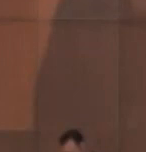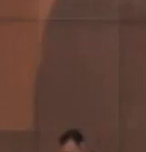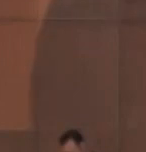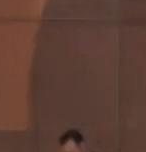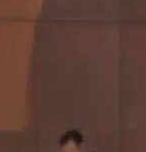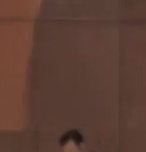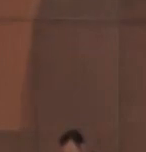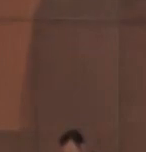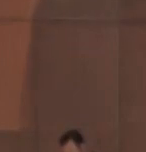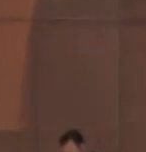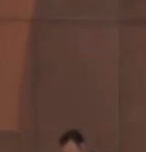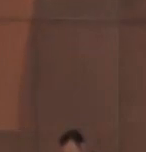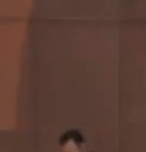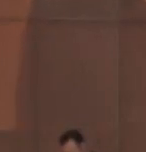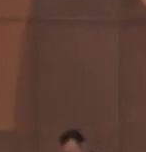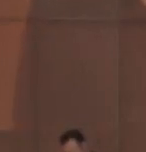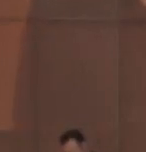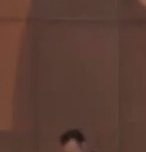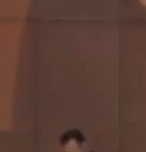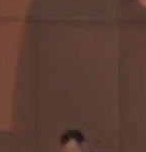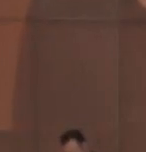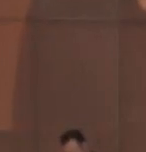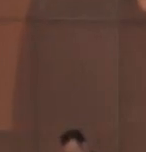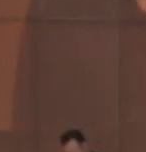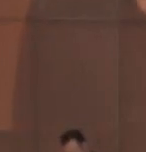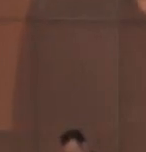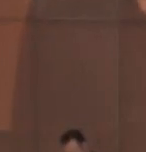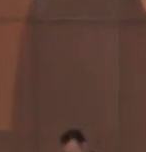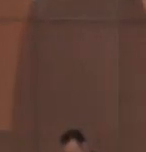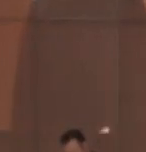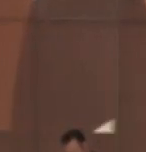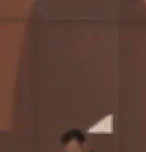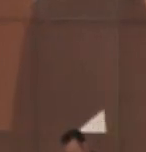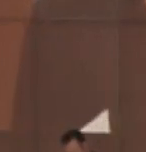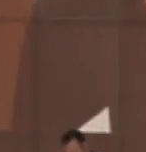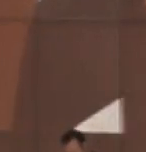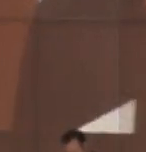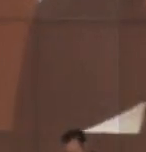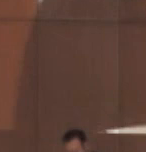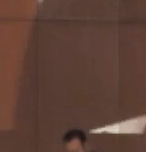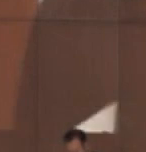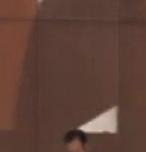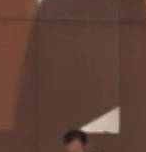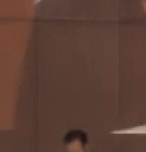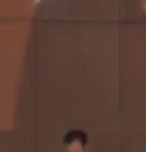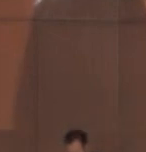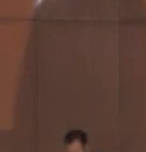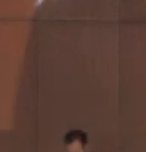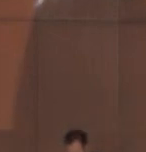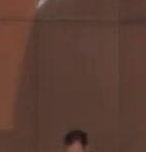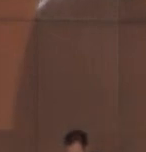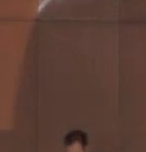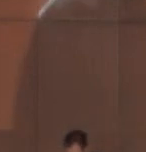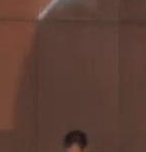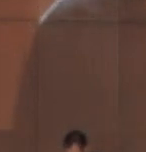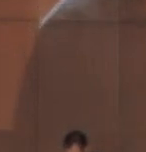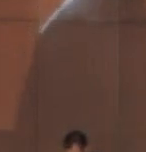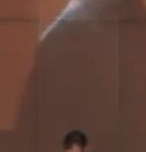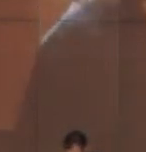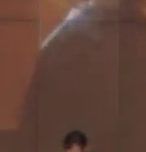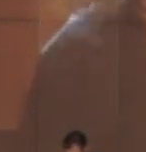just but is she speaking I mean yeah is she saying anything